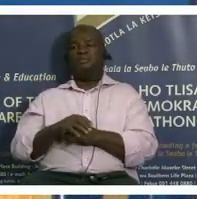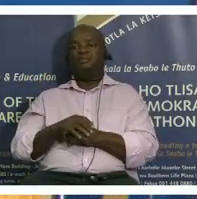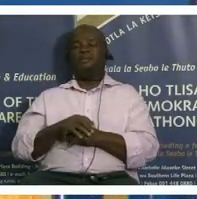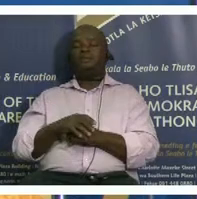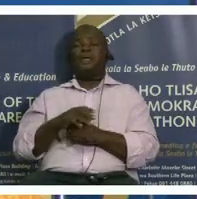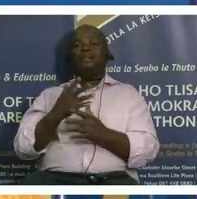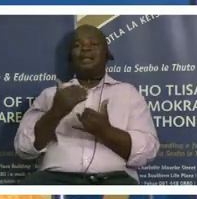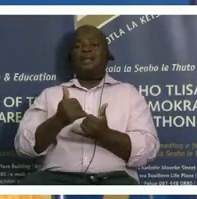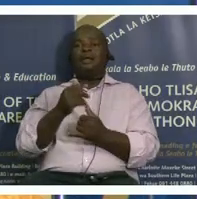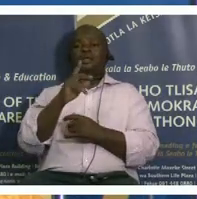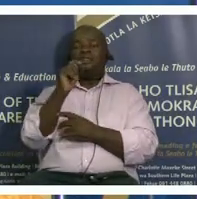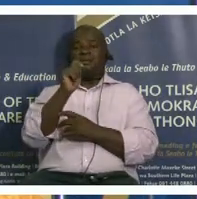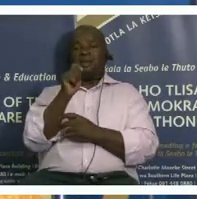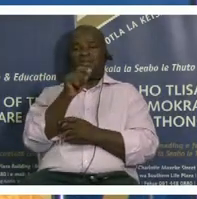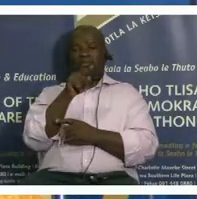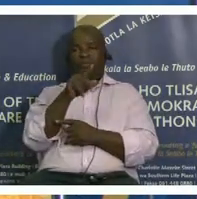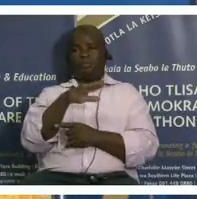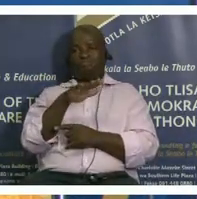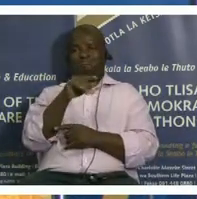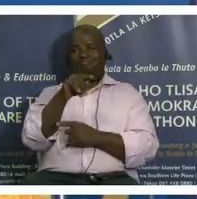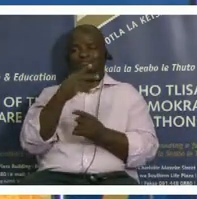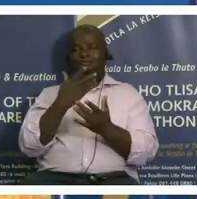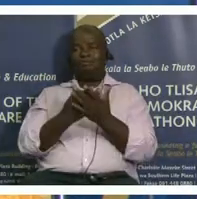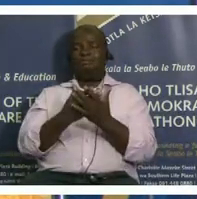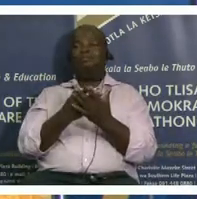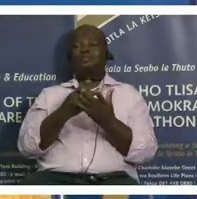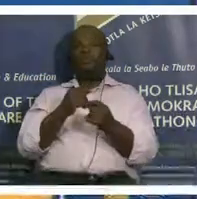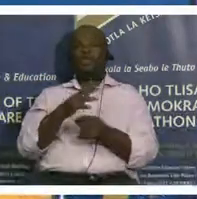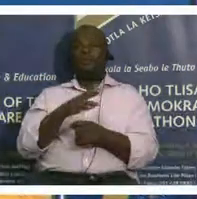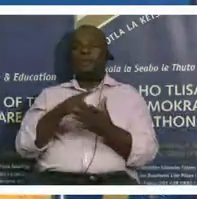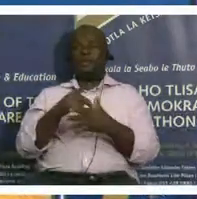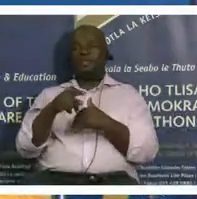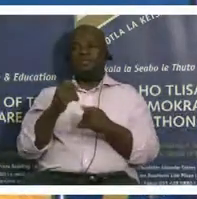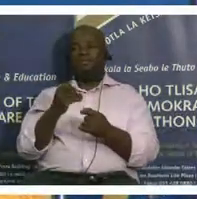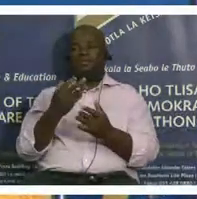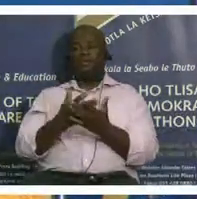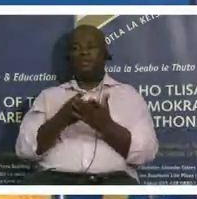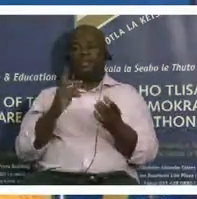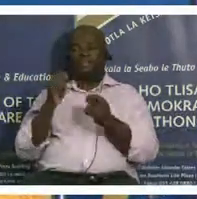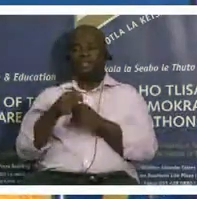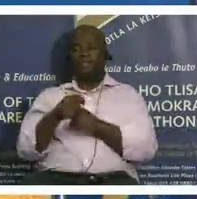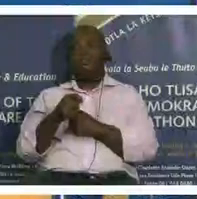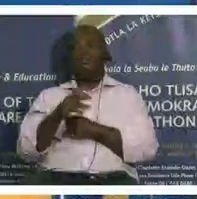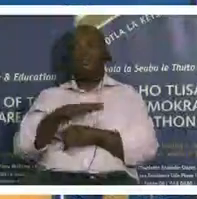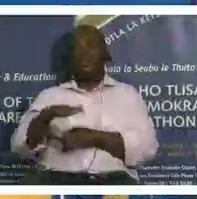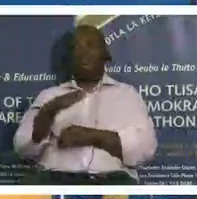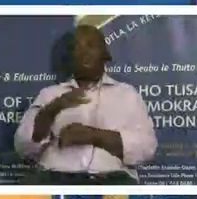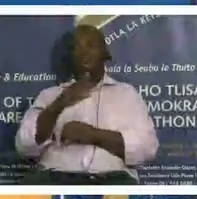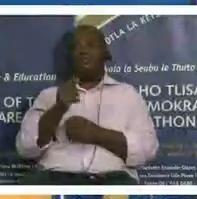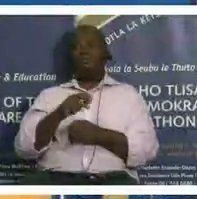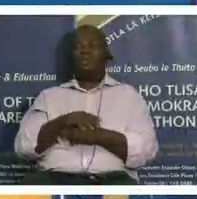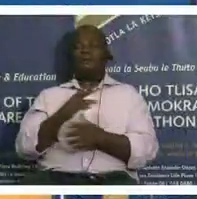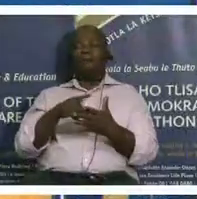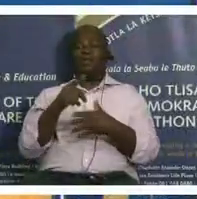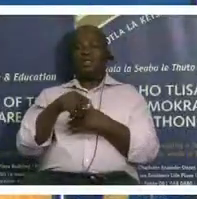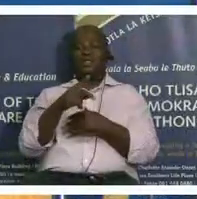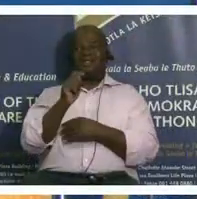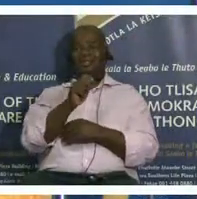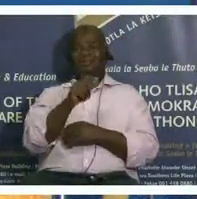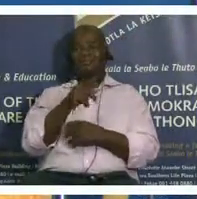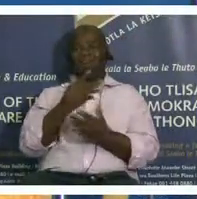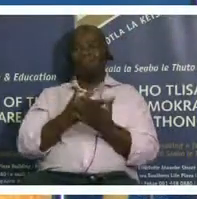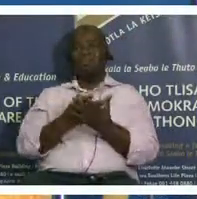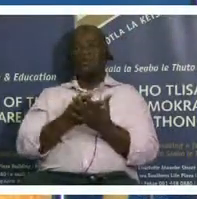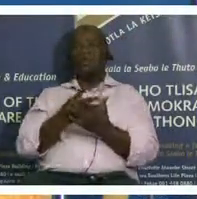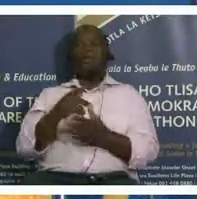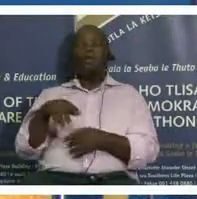currently under construction will change the economic landscape of this area. This project, with an